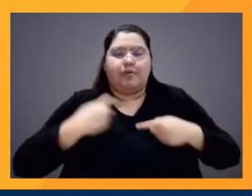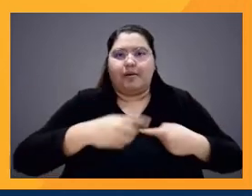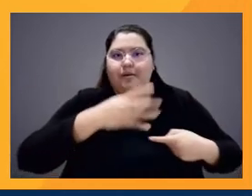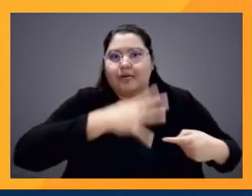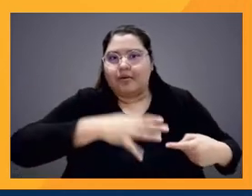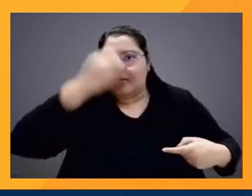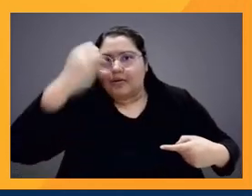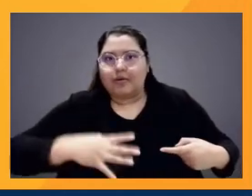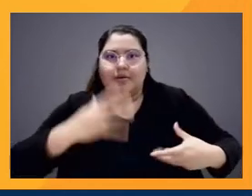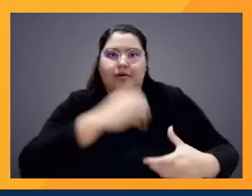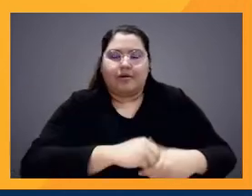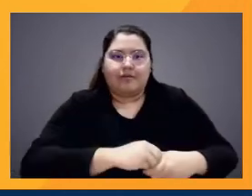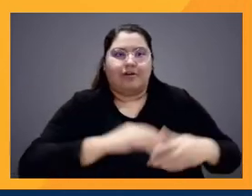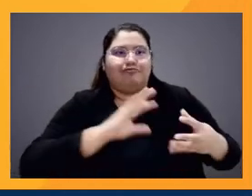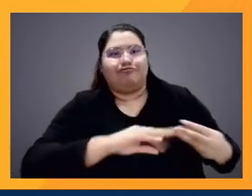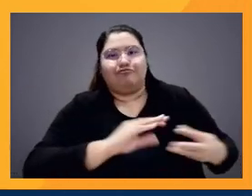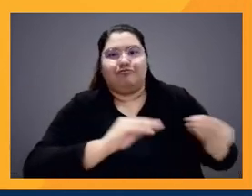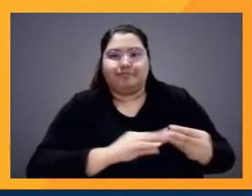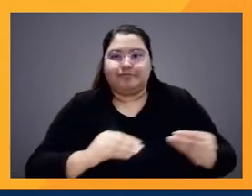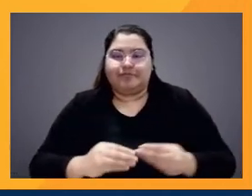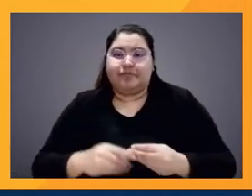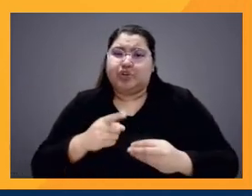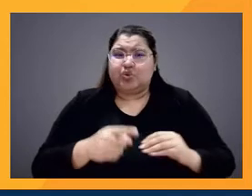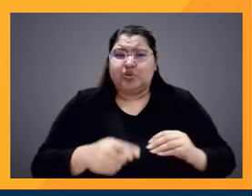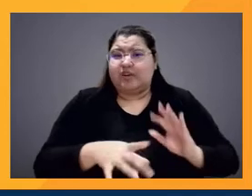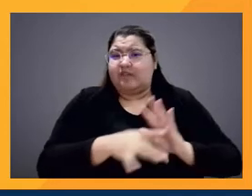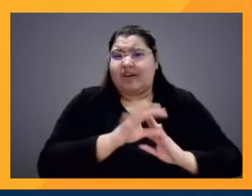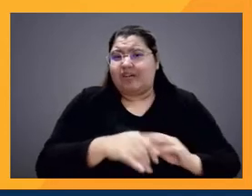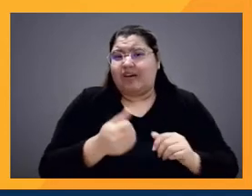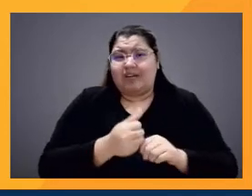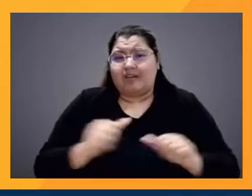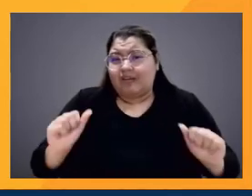podcasts. And once you listen, give us a review and let us know what you think.